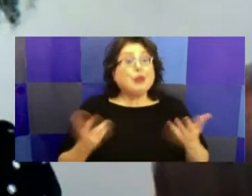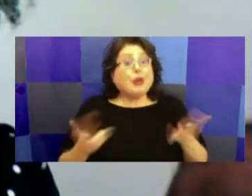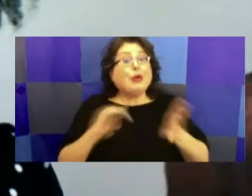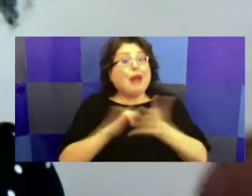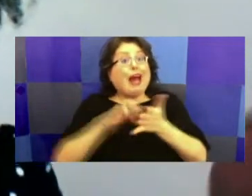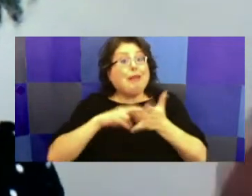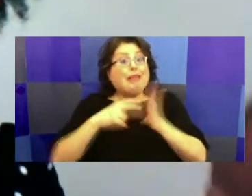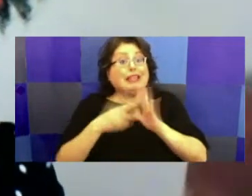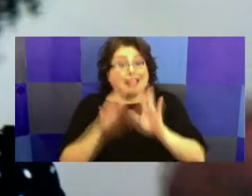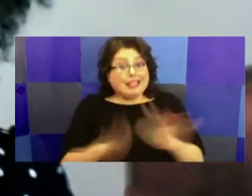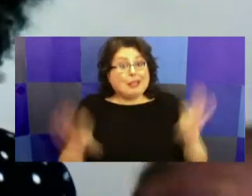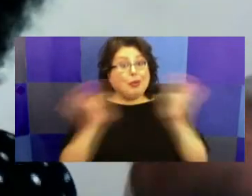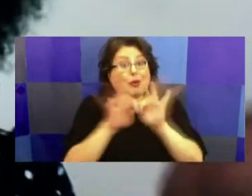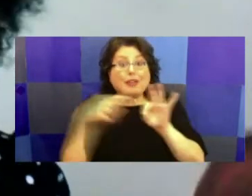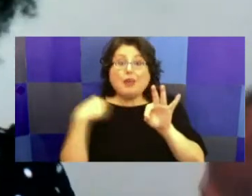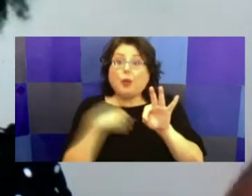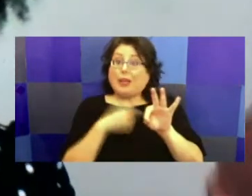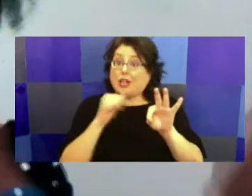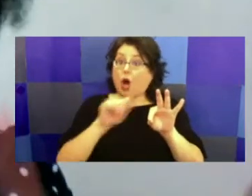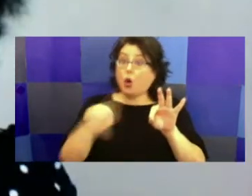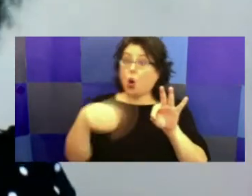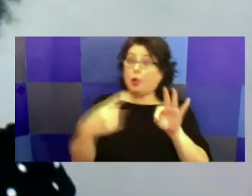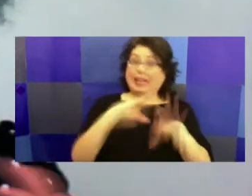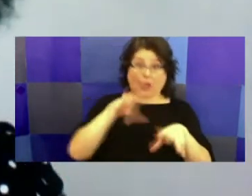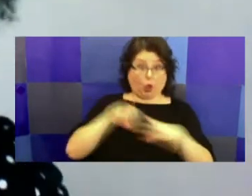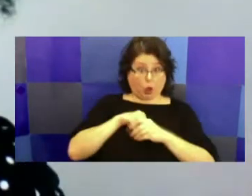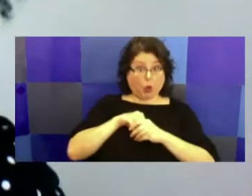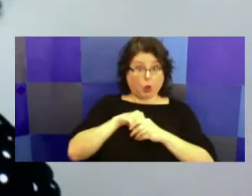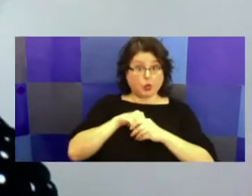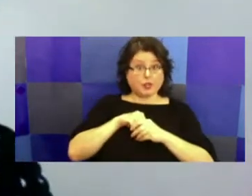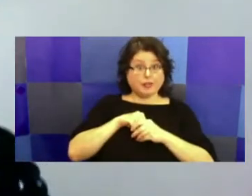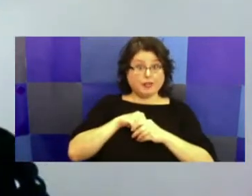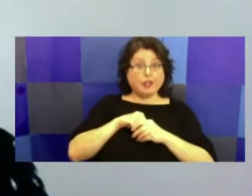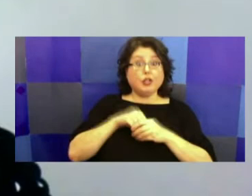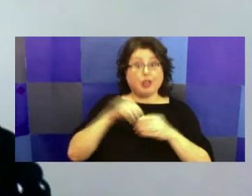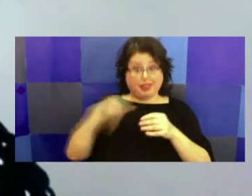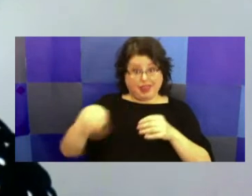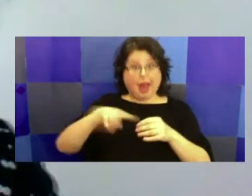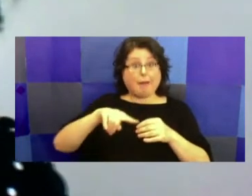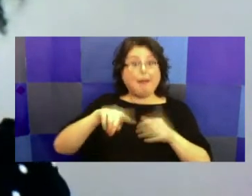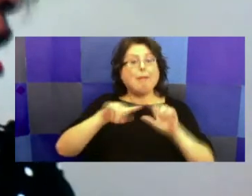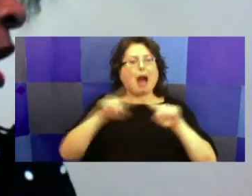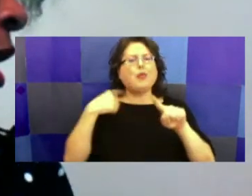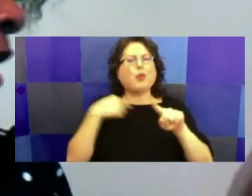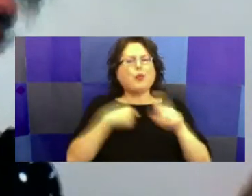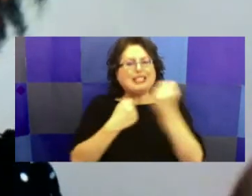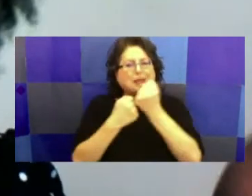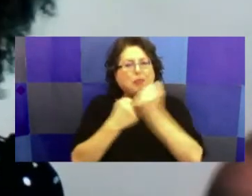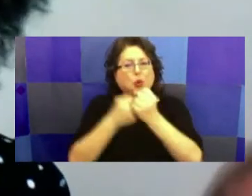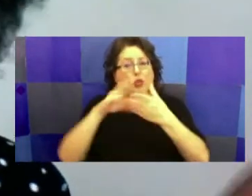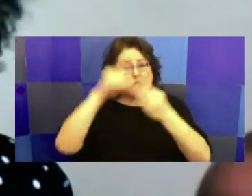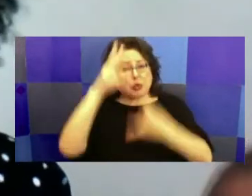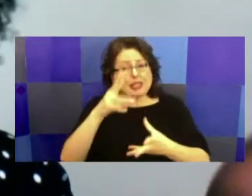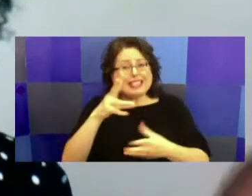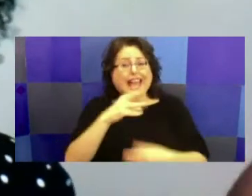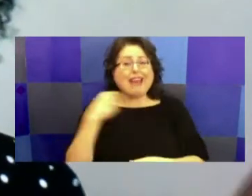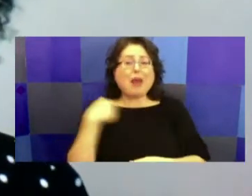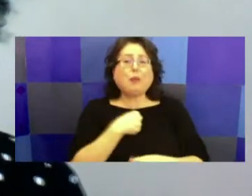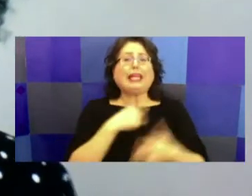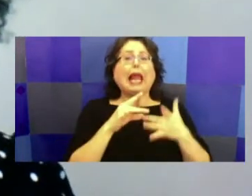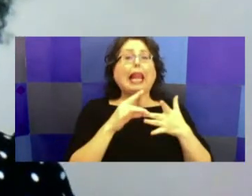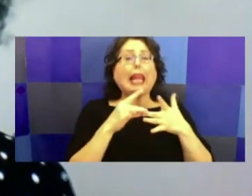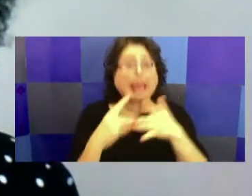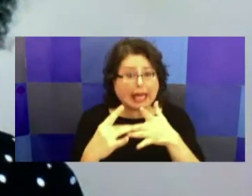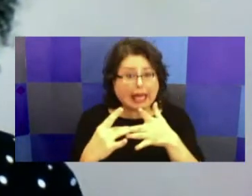important that we not only are inclusive to support our students, it's important that we are leading